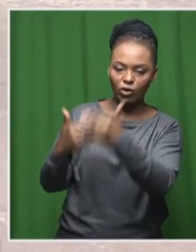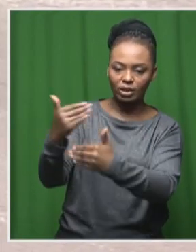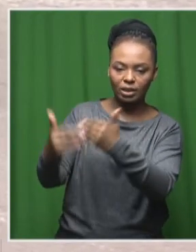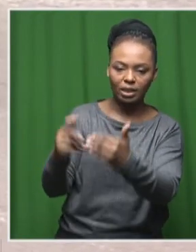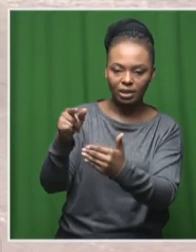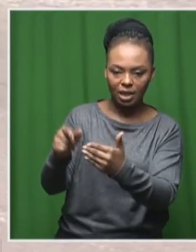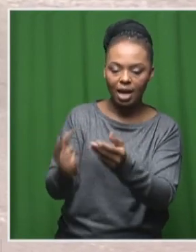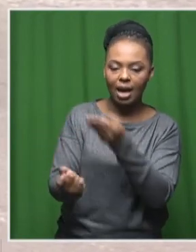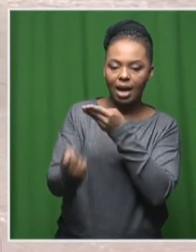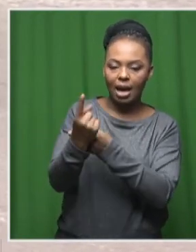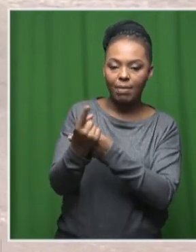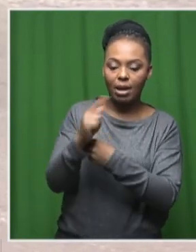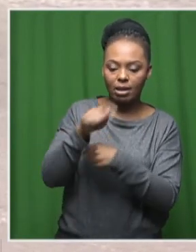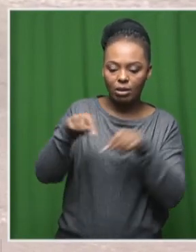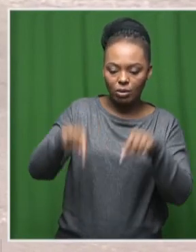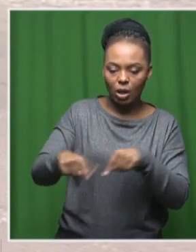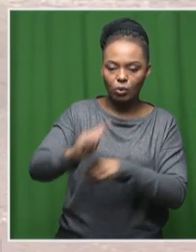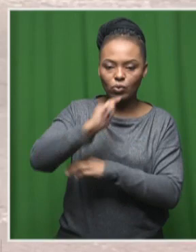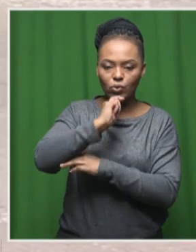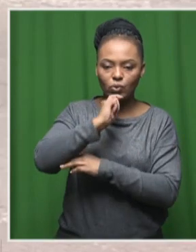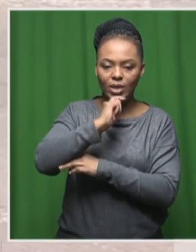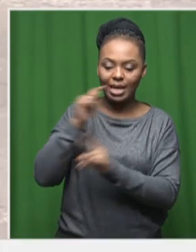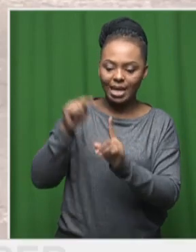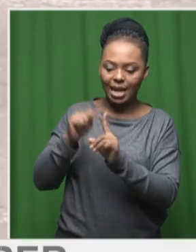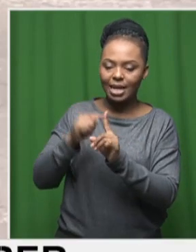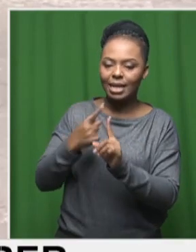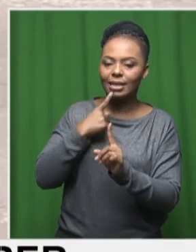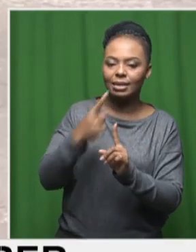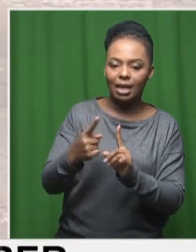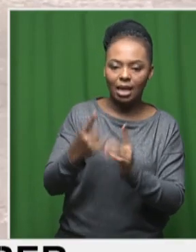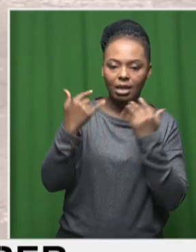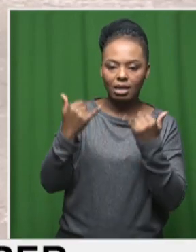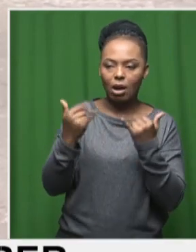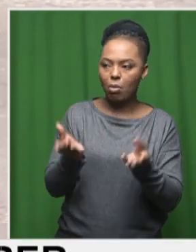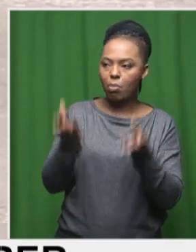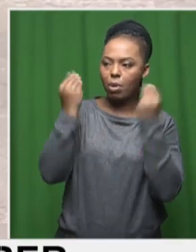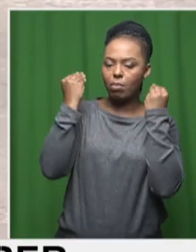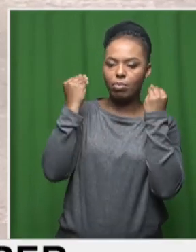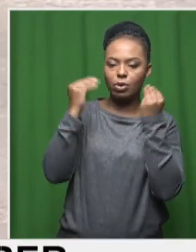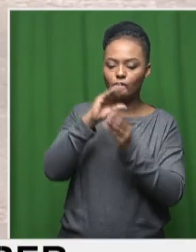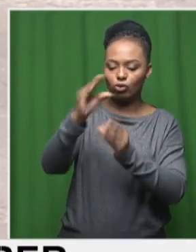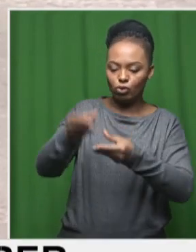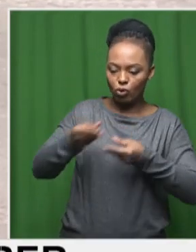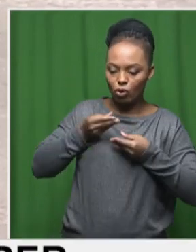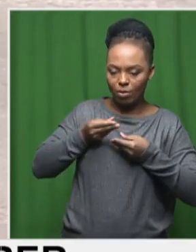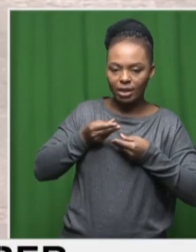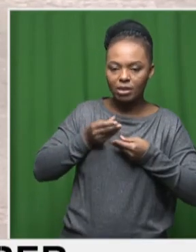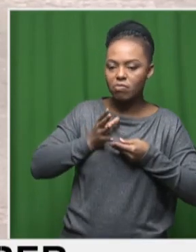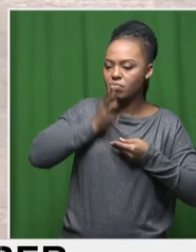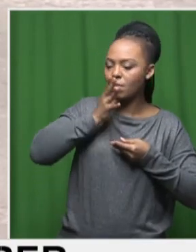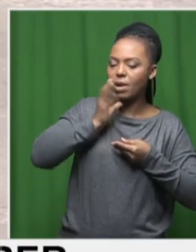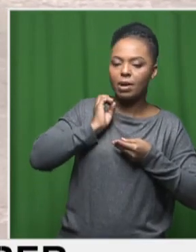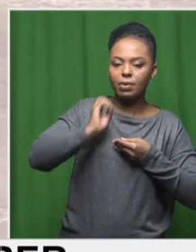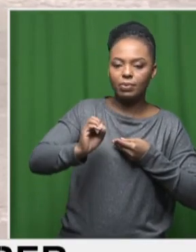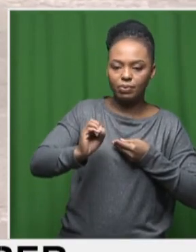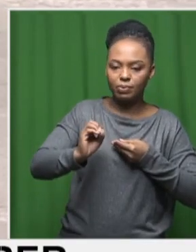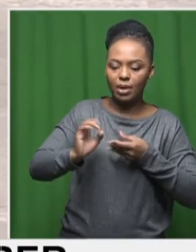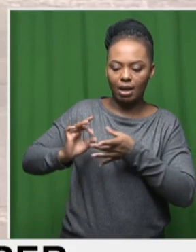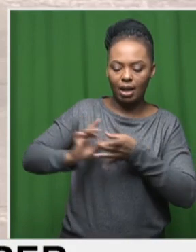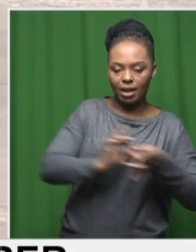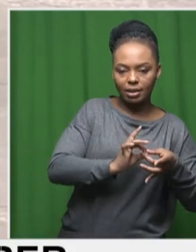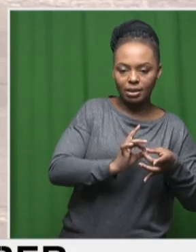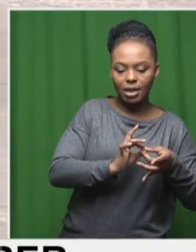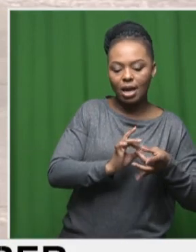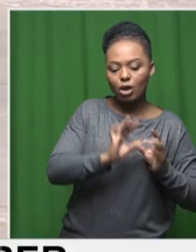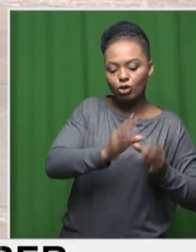take place here this morning, basically saying that he had not received all the documents relating to those that would